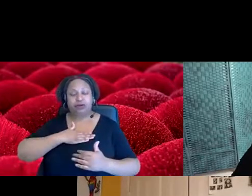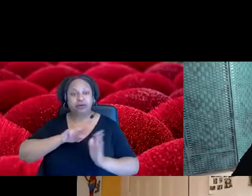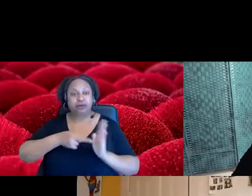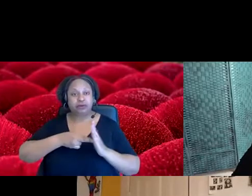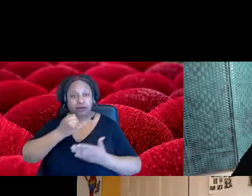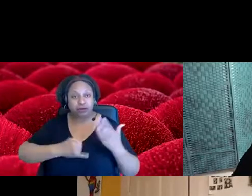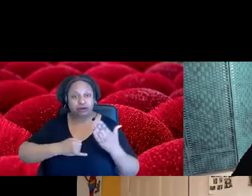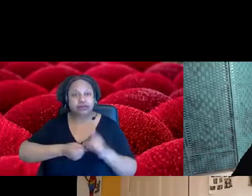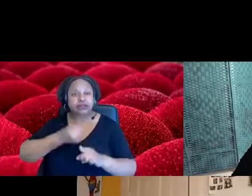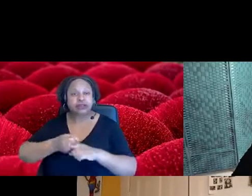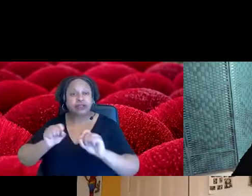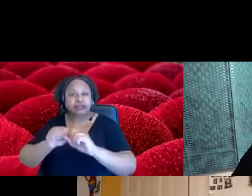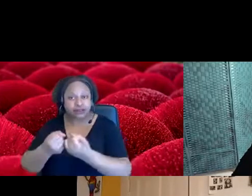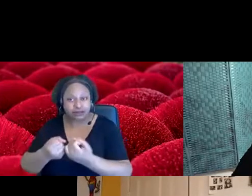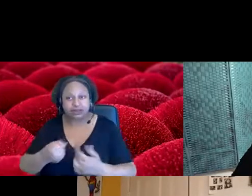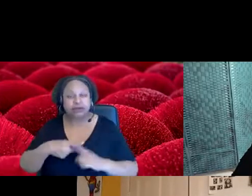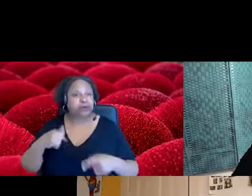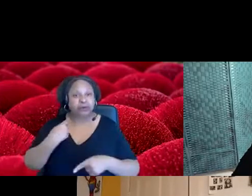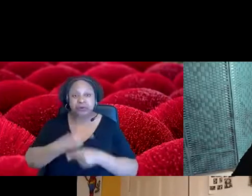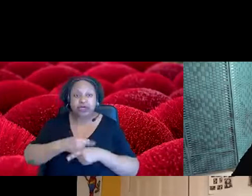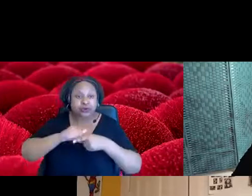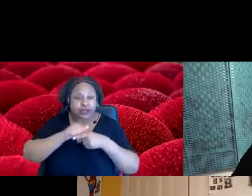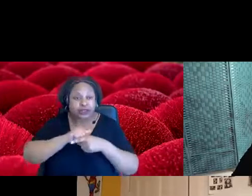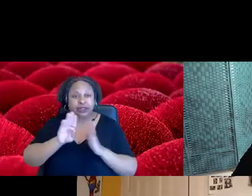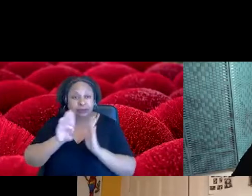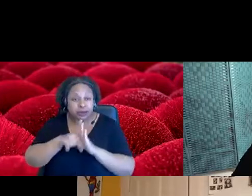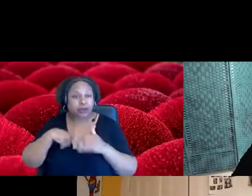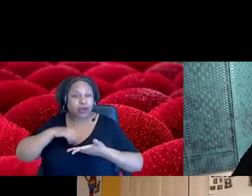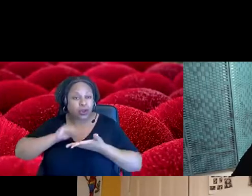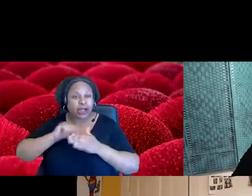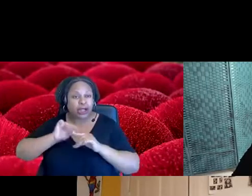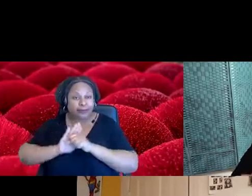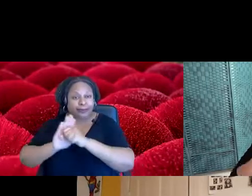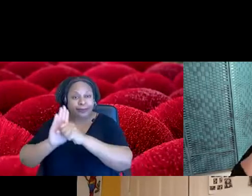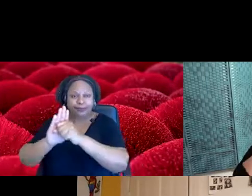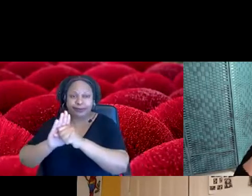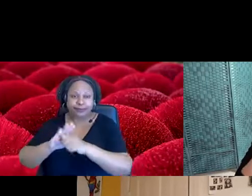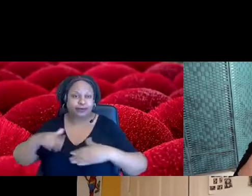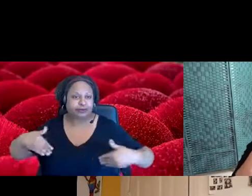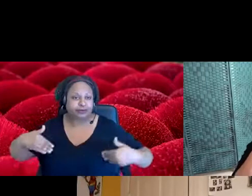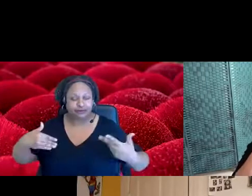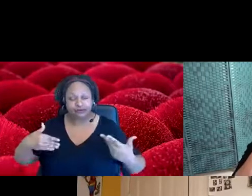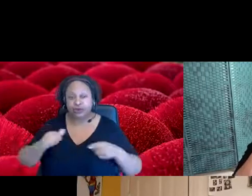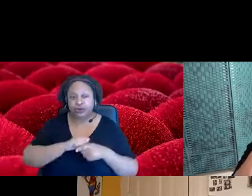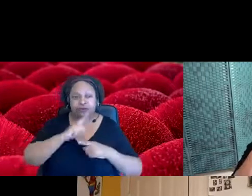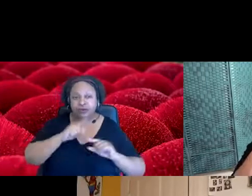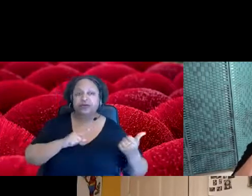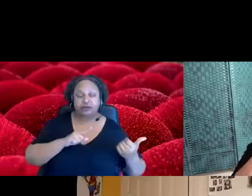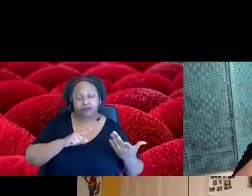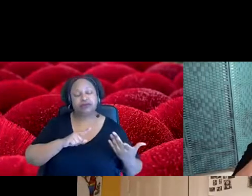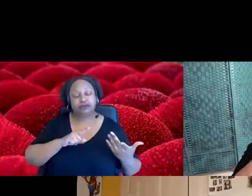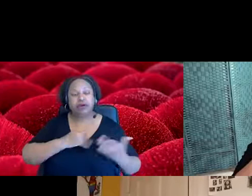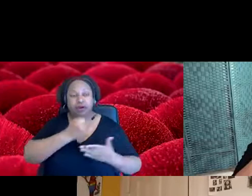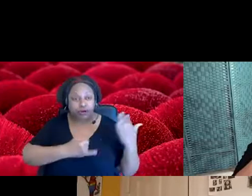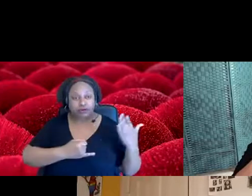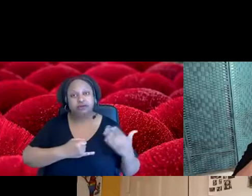we weren't trained to advocate. We were trained for all kinds of things, and we've got a huge discipline and